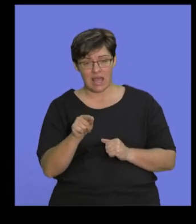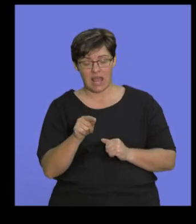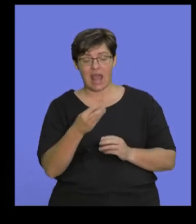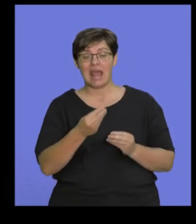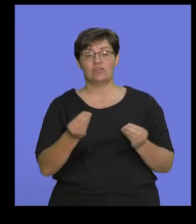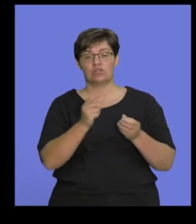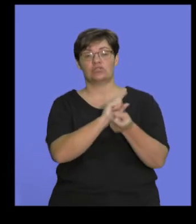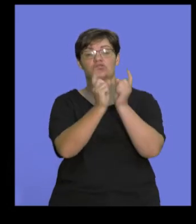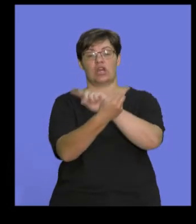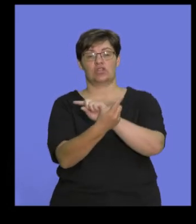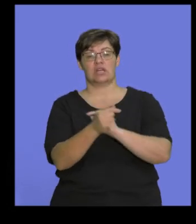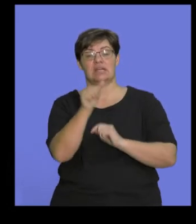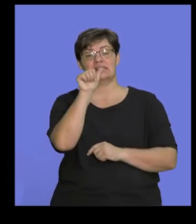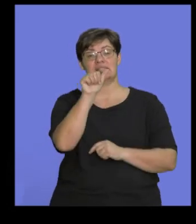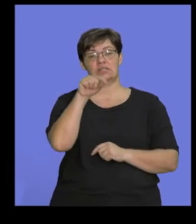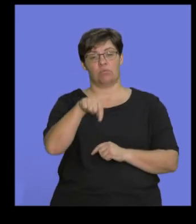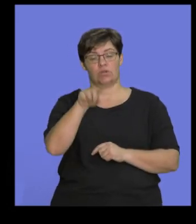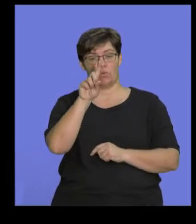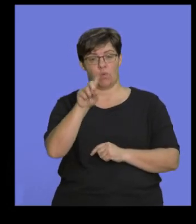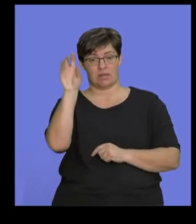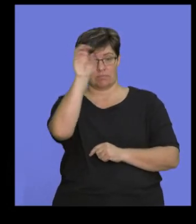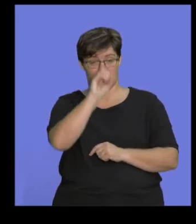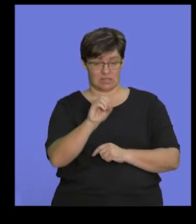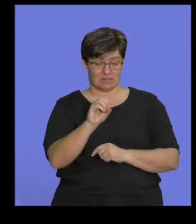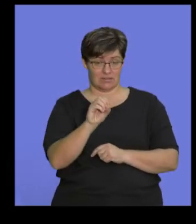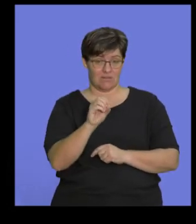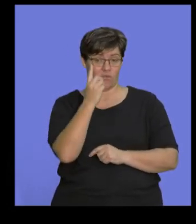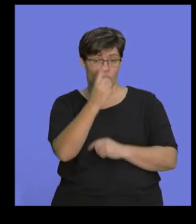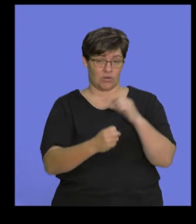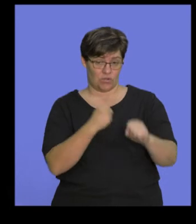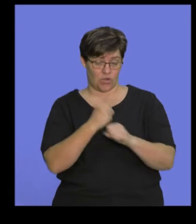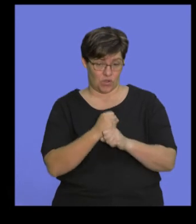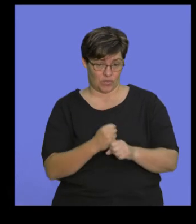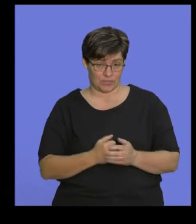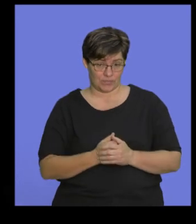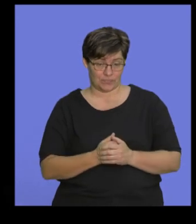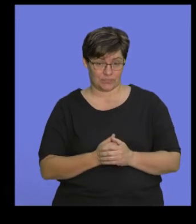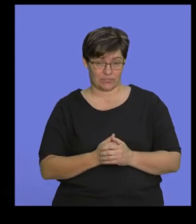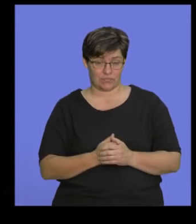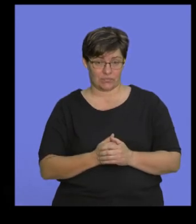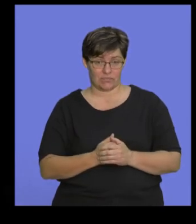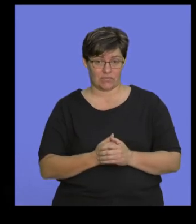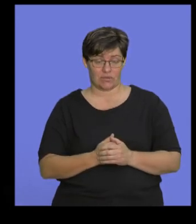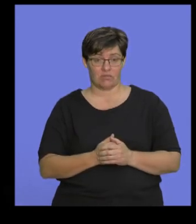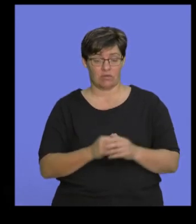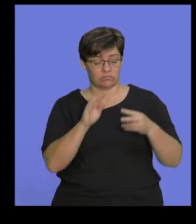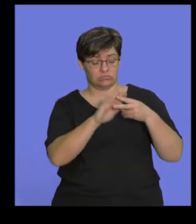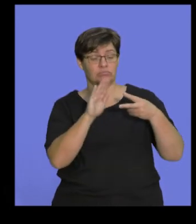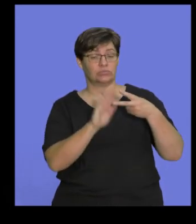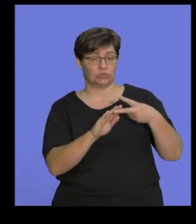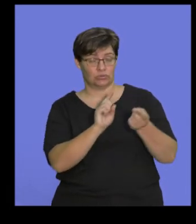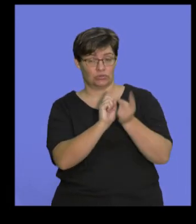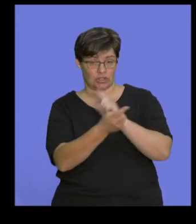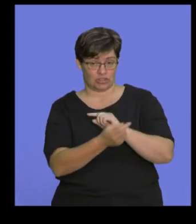6.1% per annum. Now it changes to, not that it